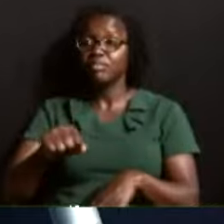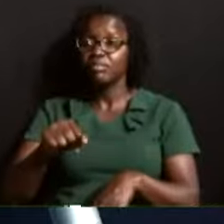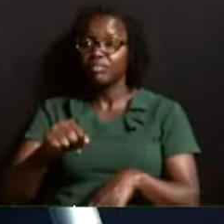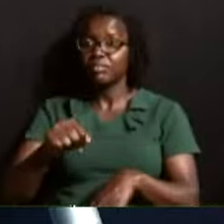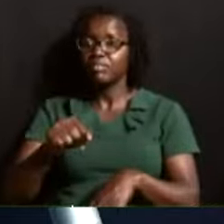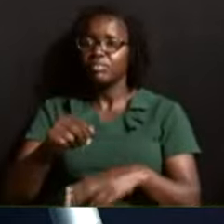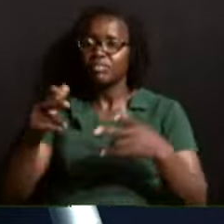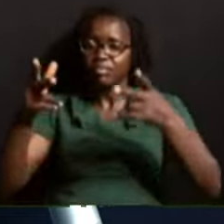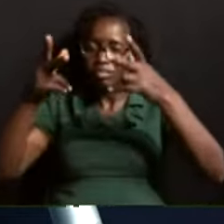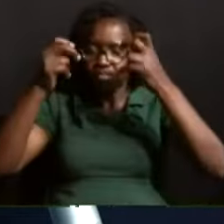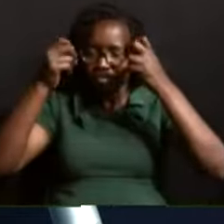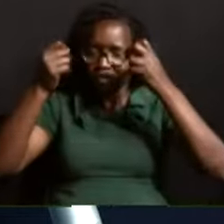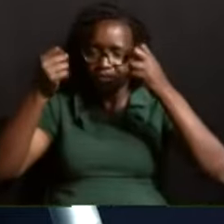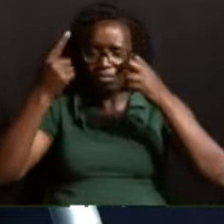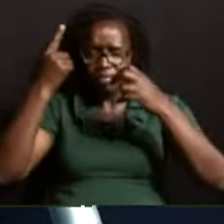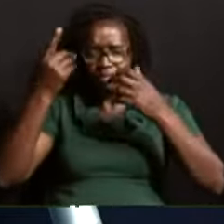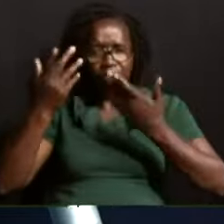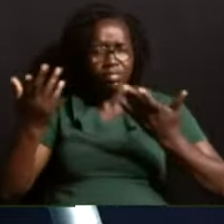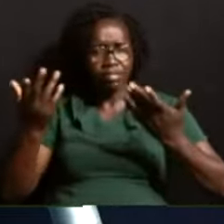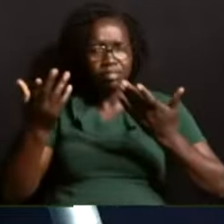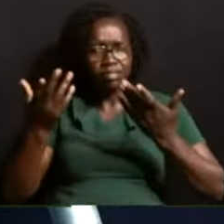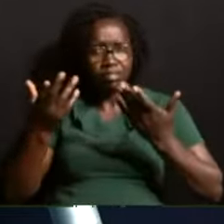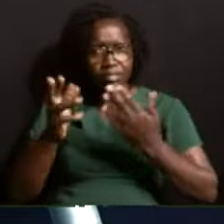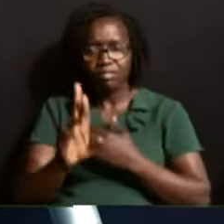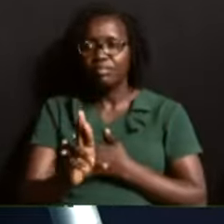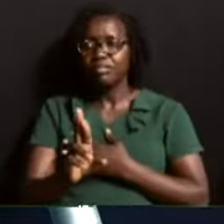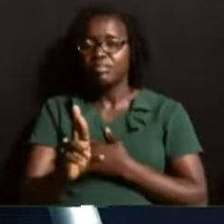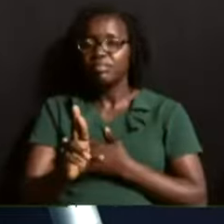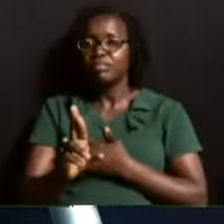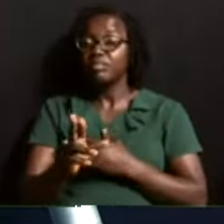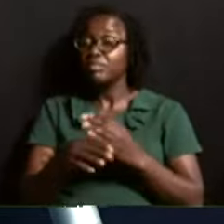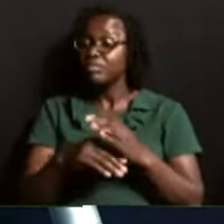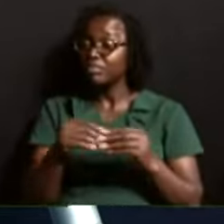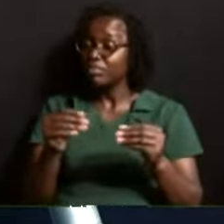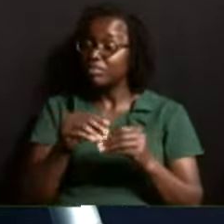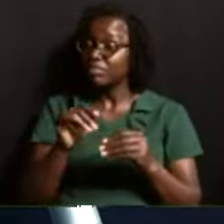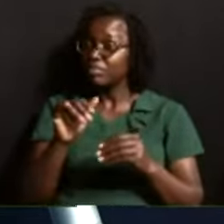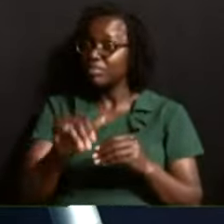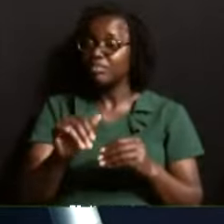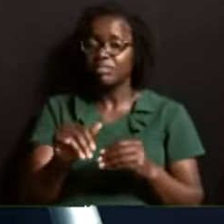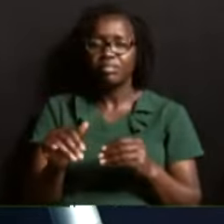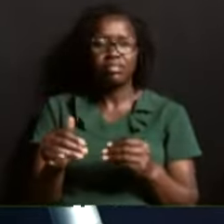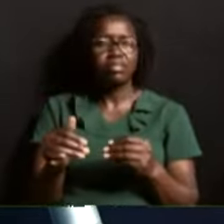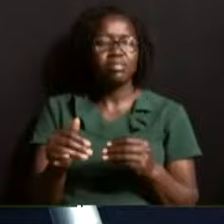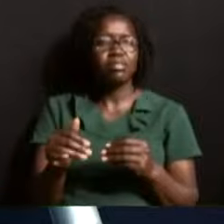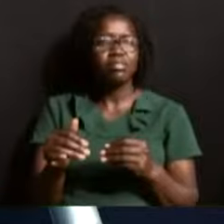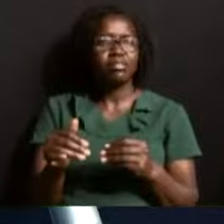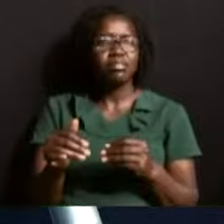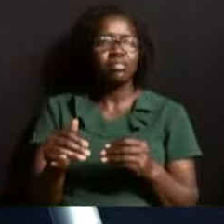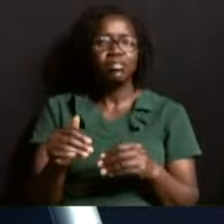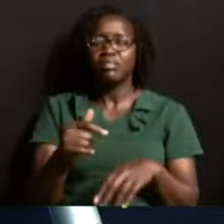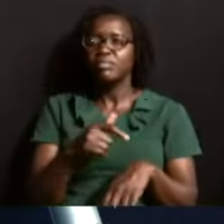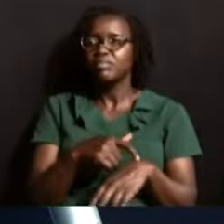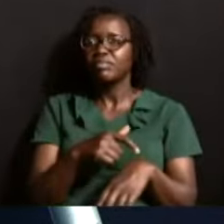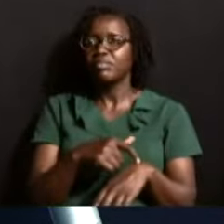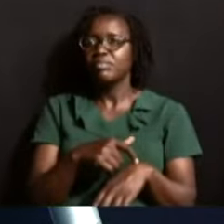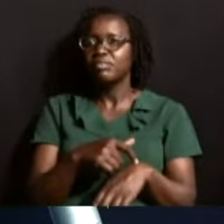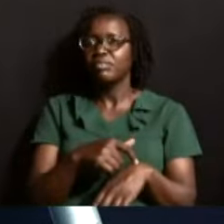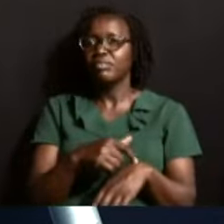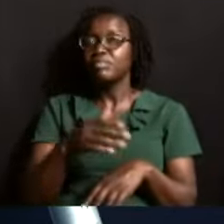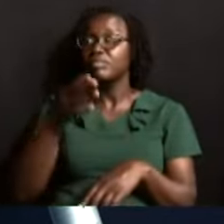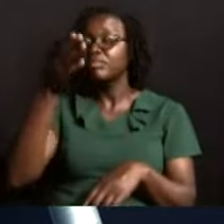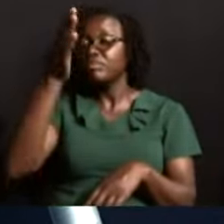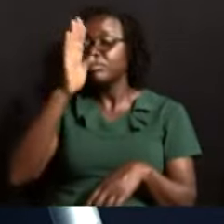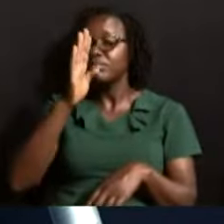comfortable where we are to the point where when